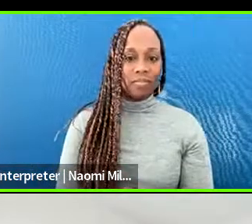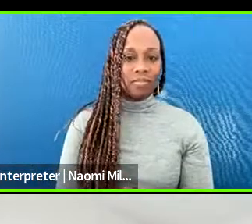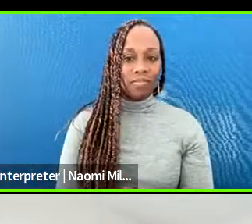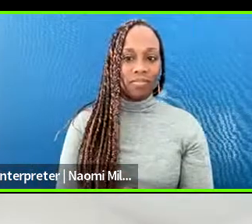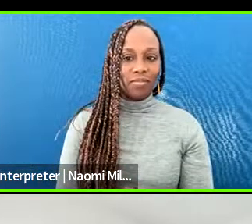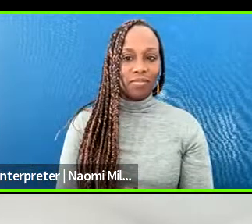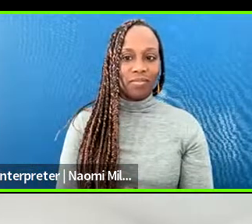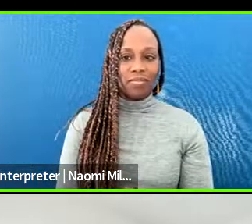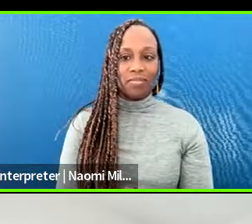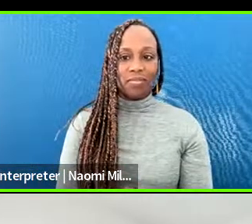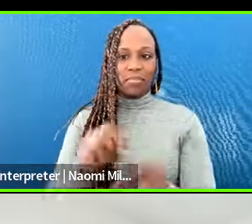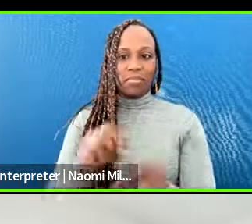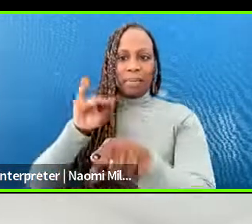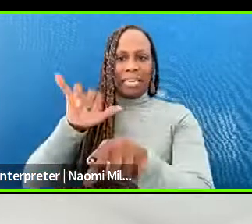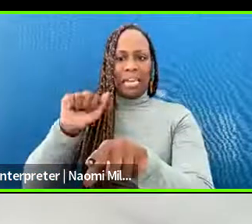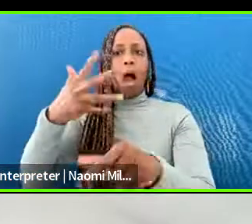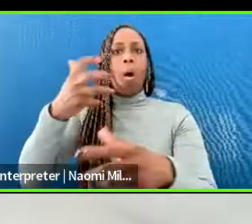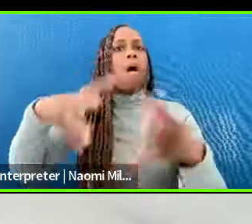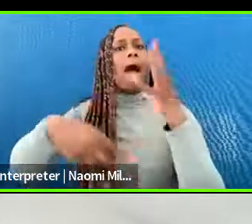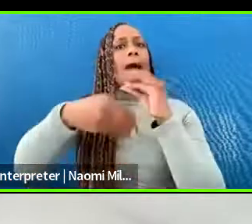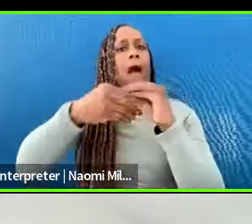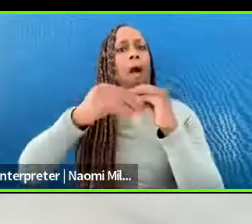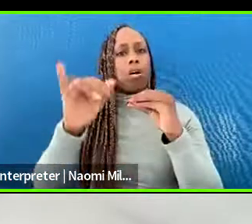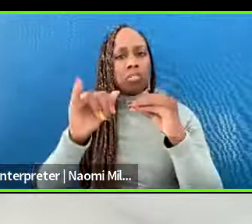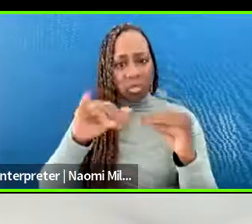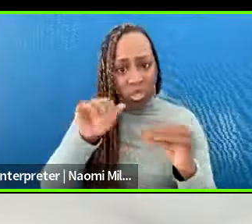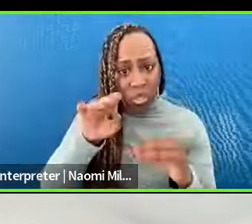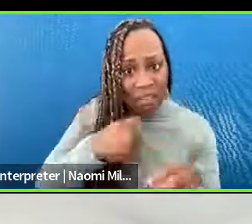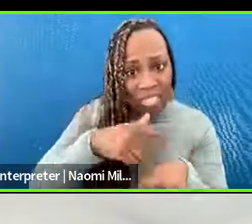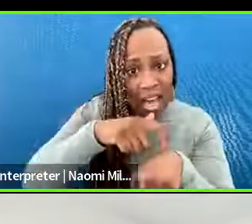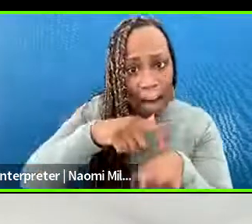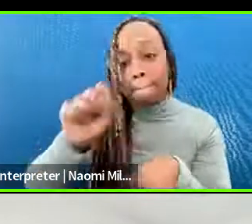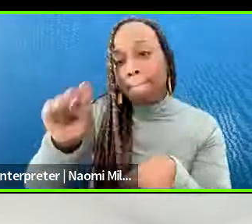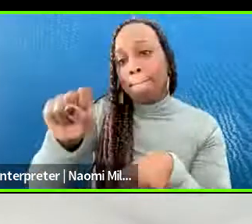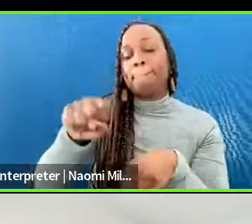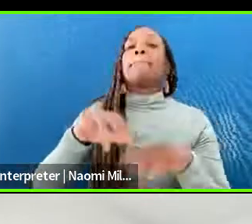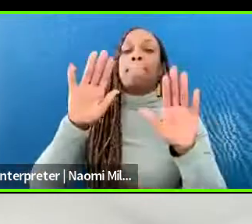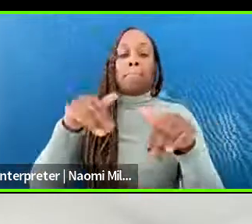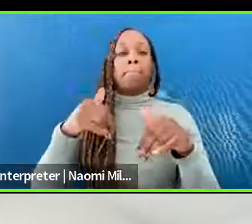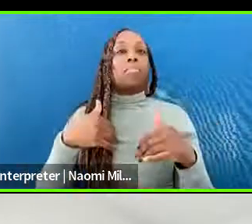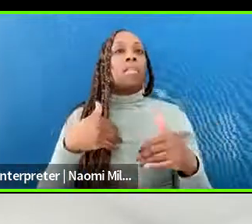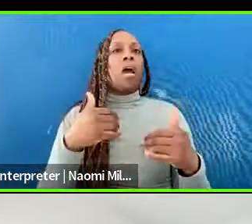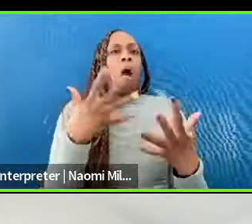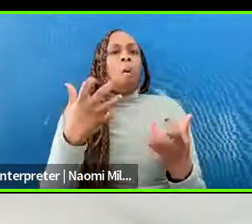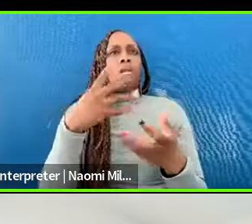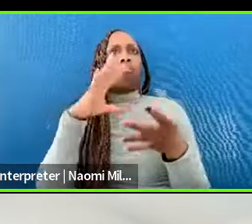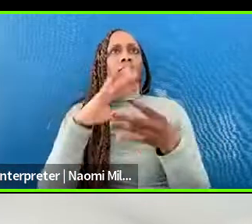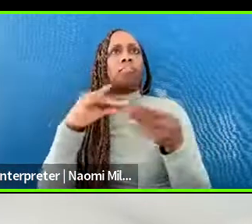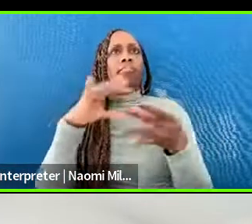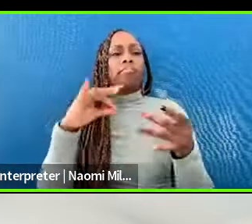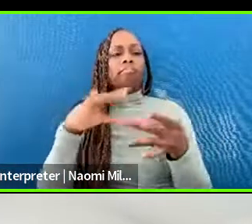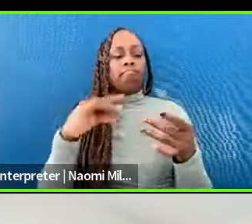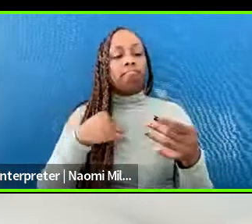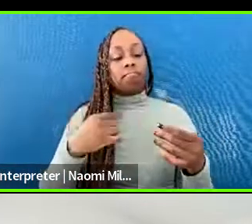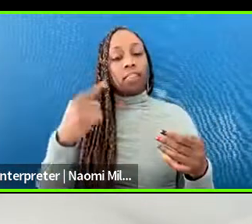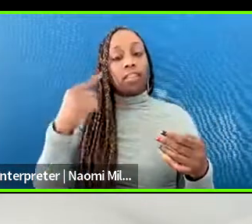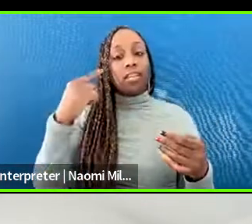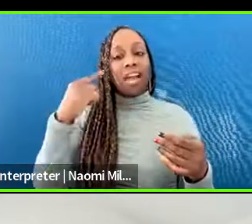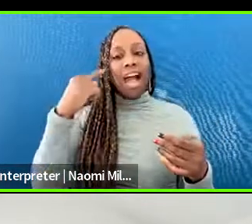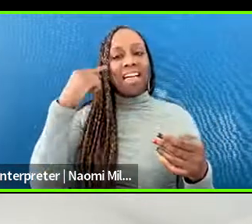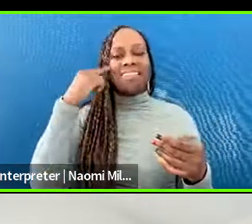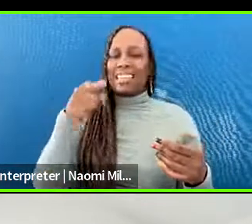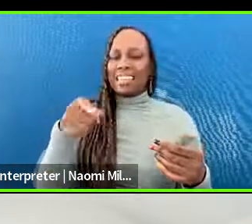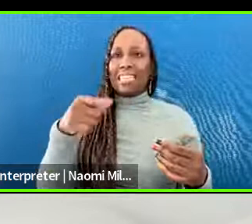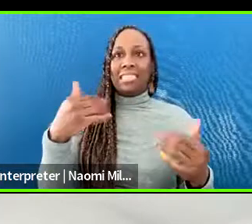Can I also add something as well? Joel, do we have time? Yes, I also just want to say that I think this is a